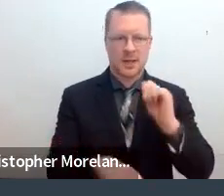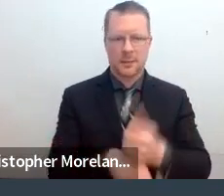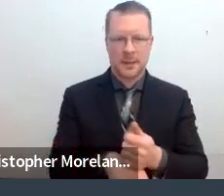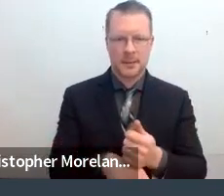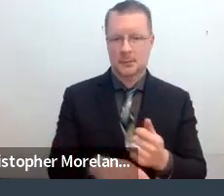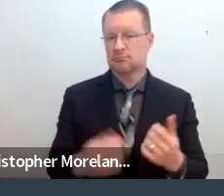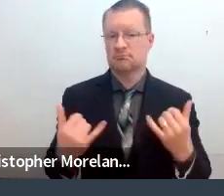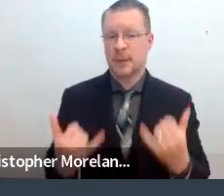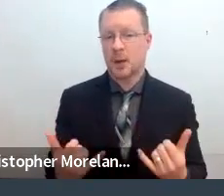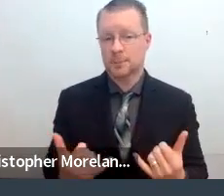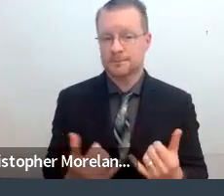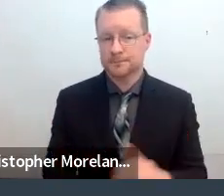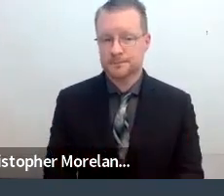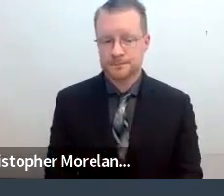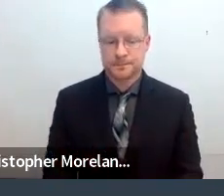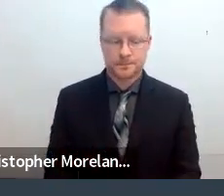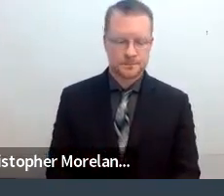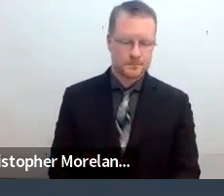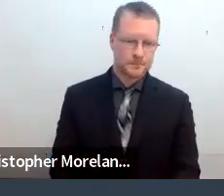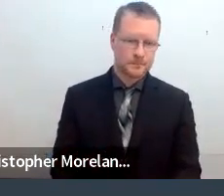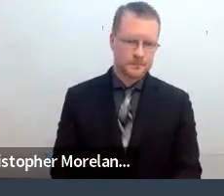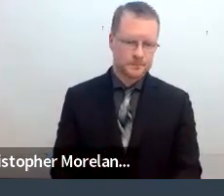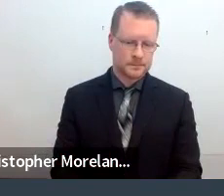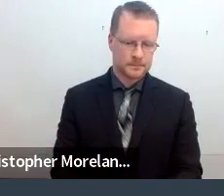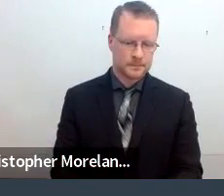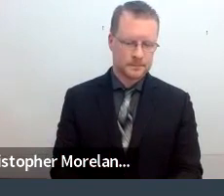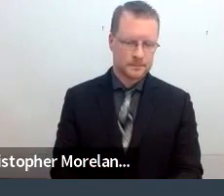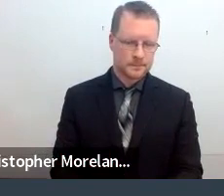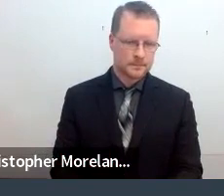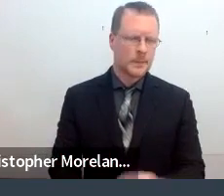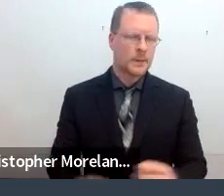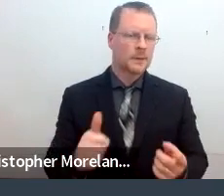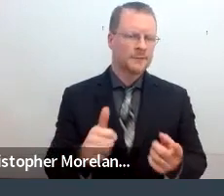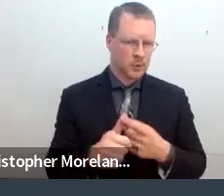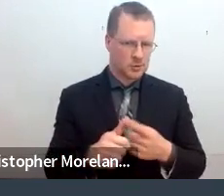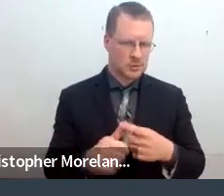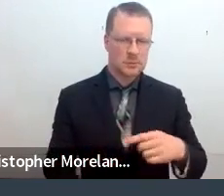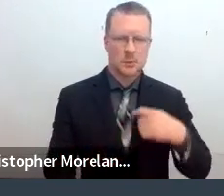And these strategies need to be discussed and implemented now.